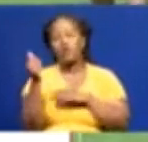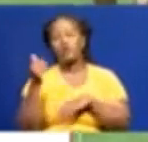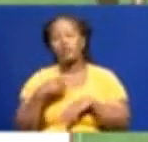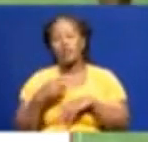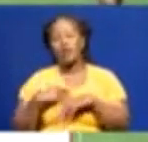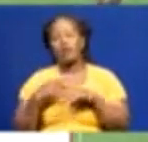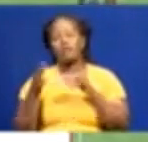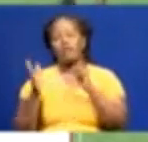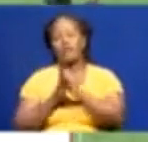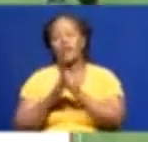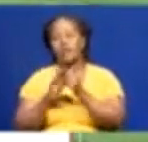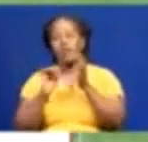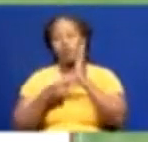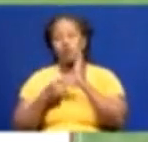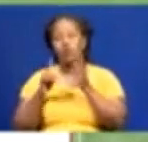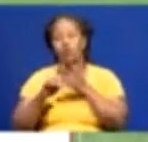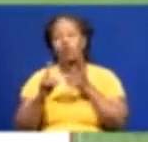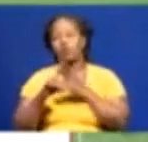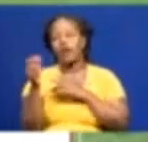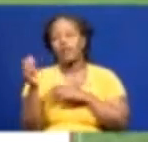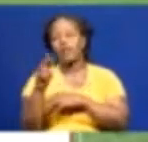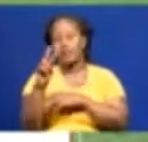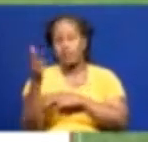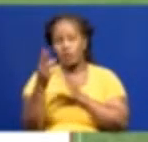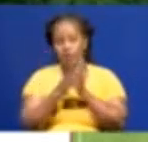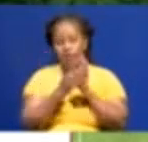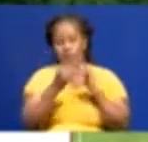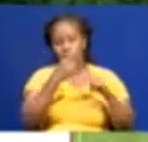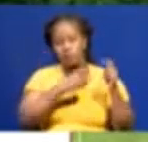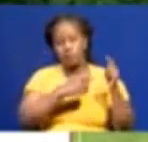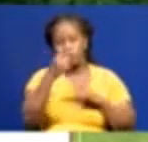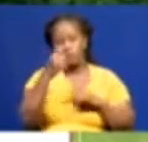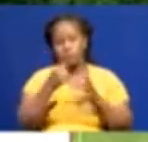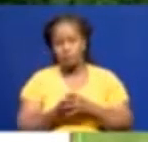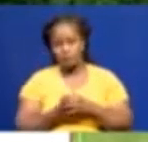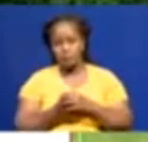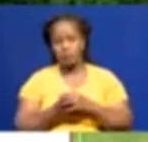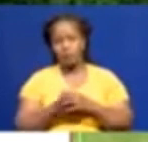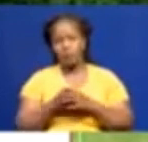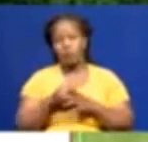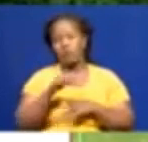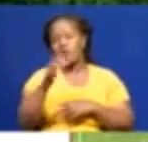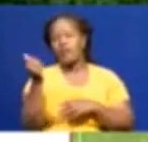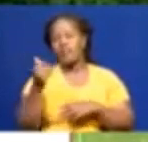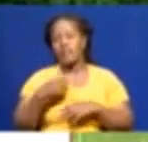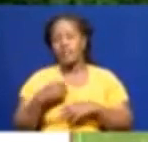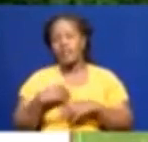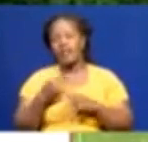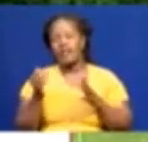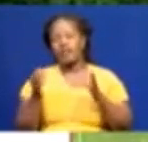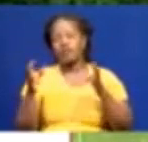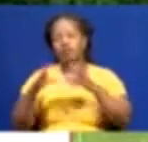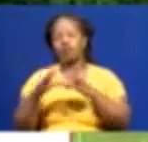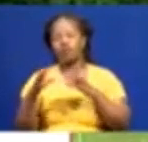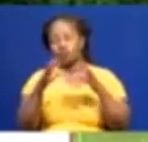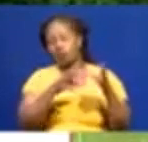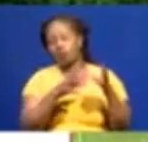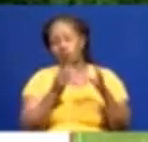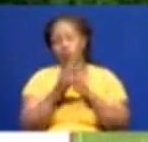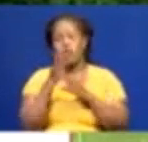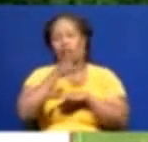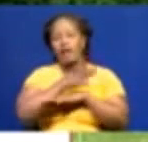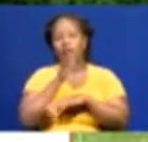and 23 points on the second to win the title. The runners-up award went to Sanjay Kotecha after he